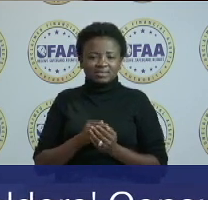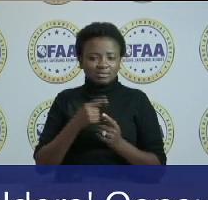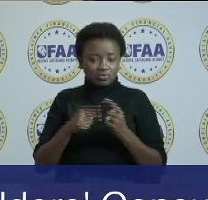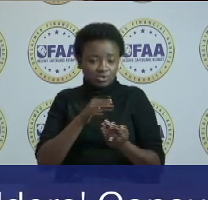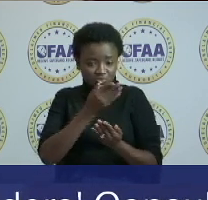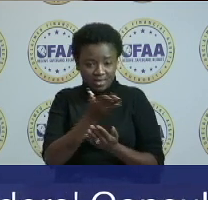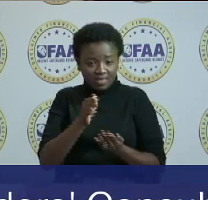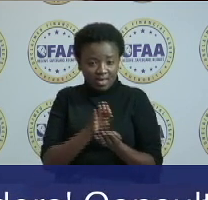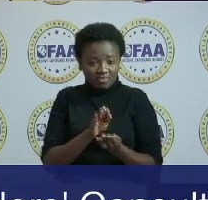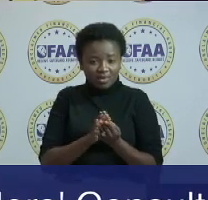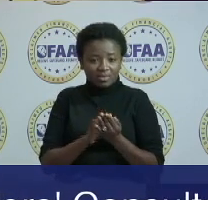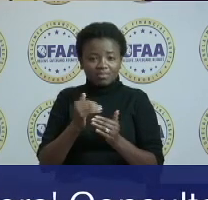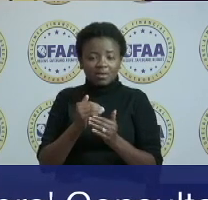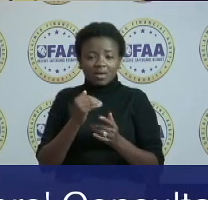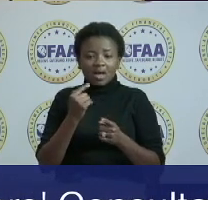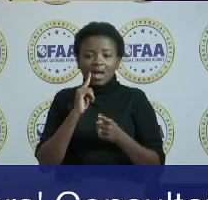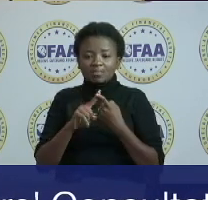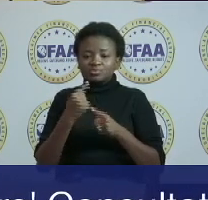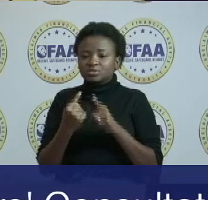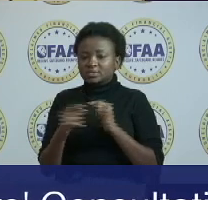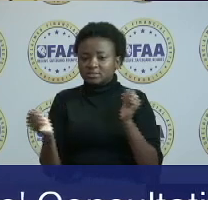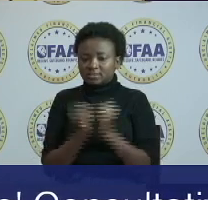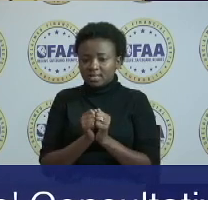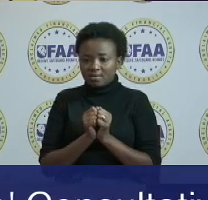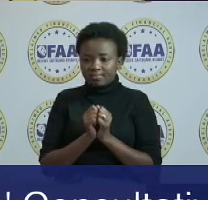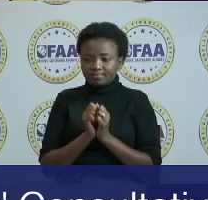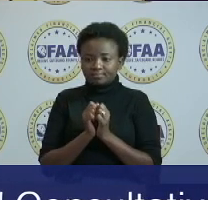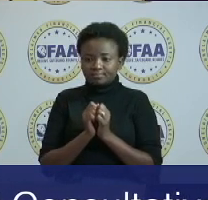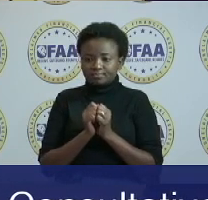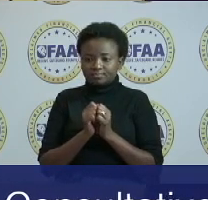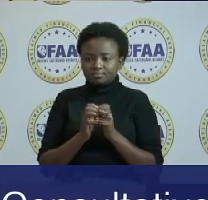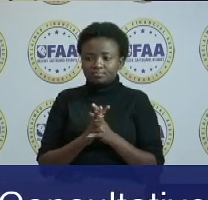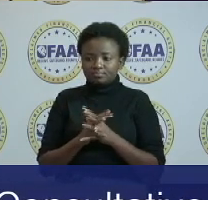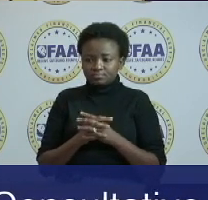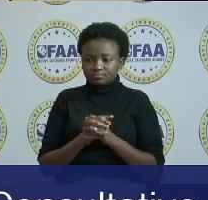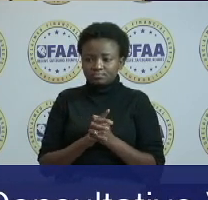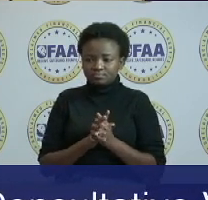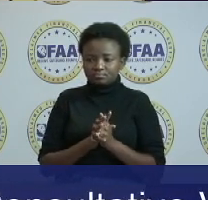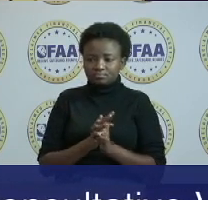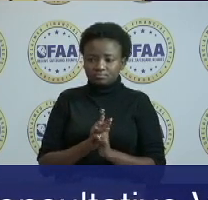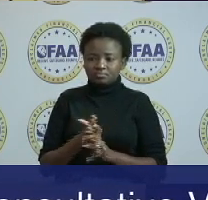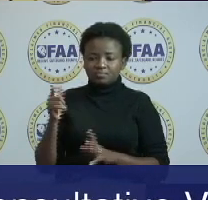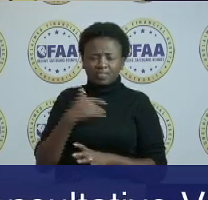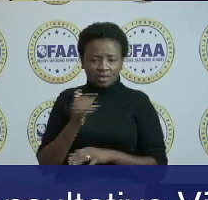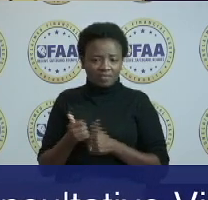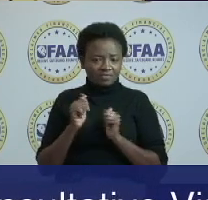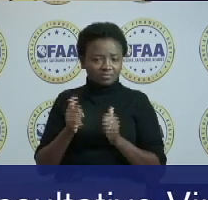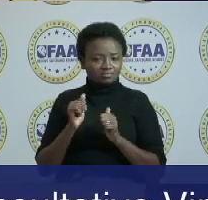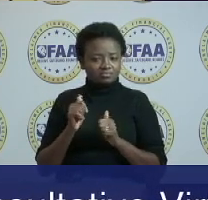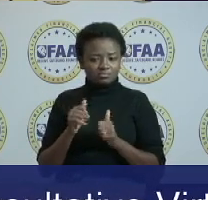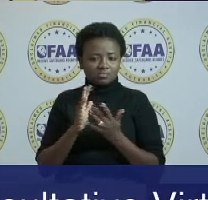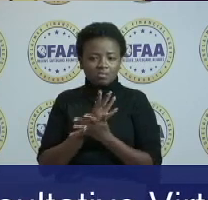Eric. All right, asante sana, Daktari. That was our chief guest. He had a remarkable session giving us